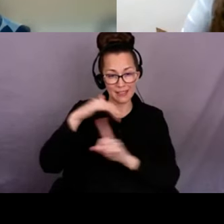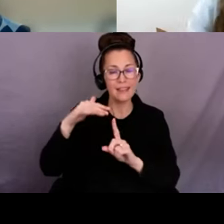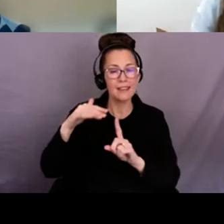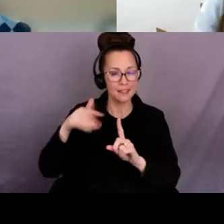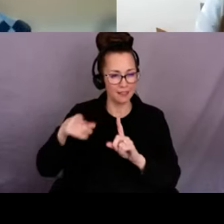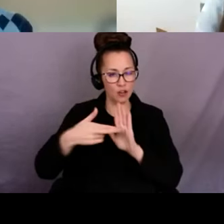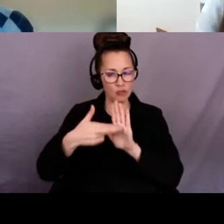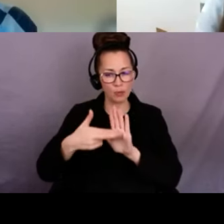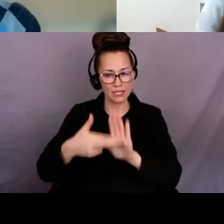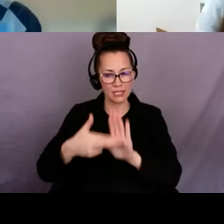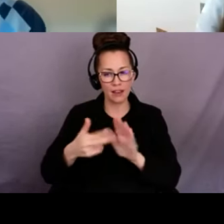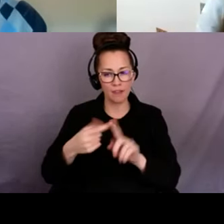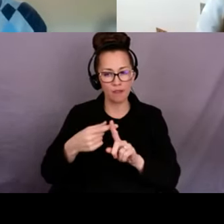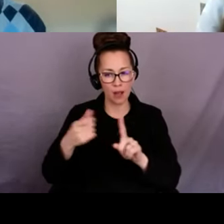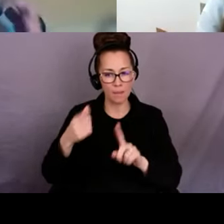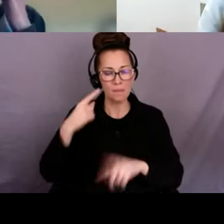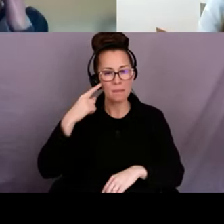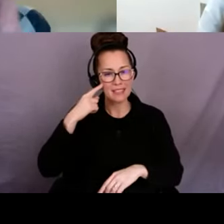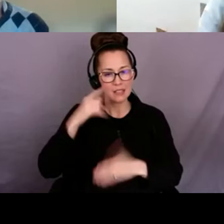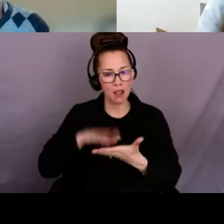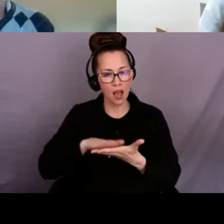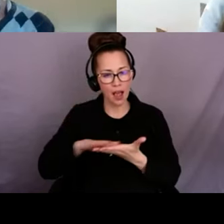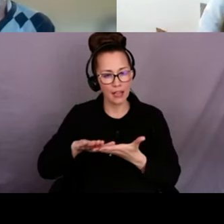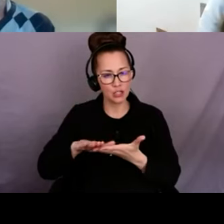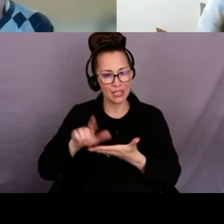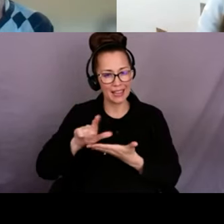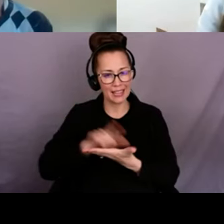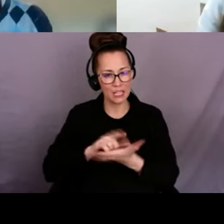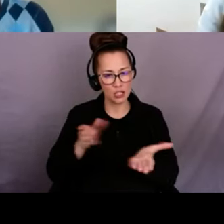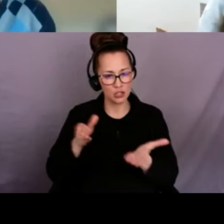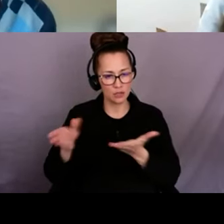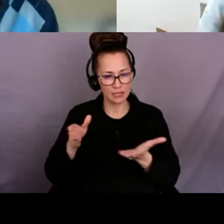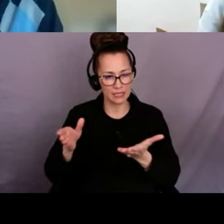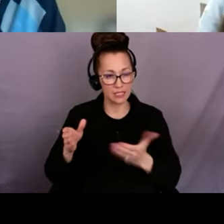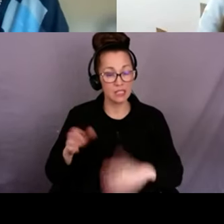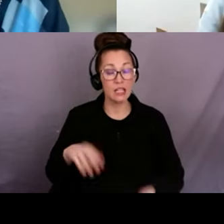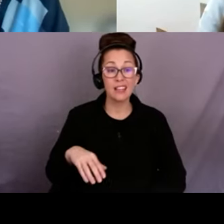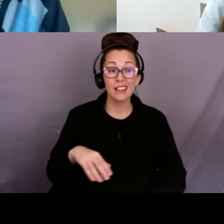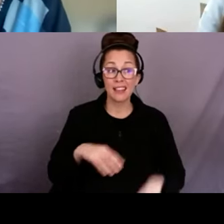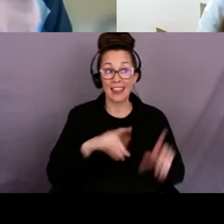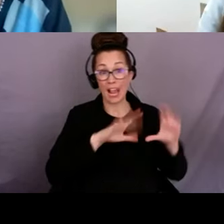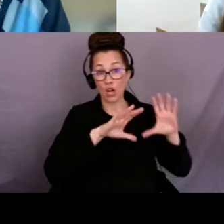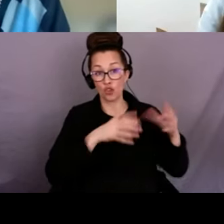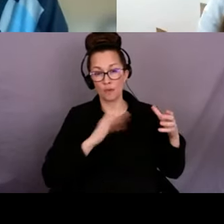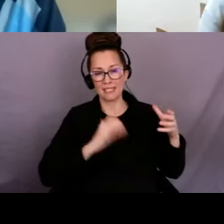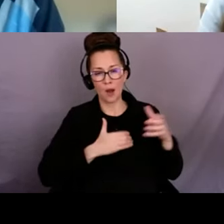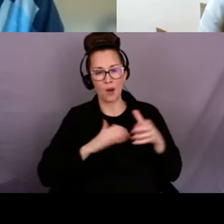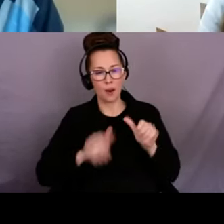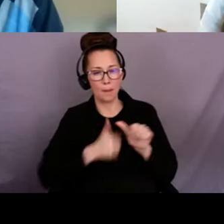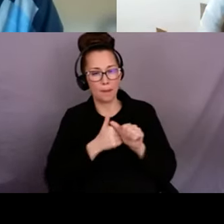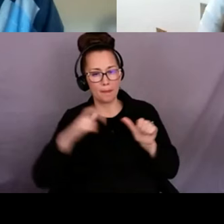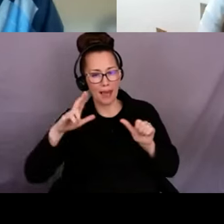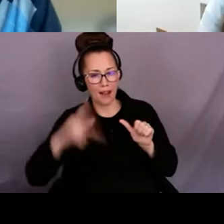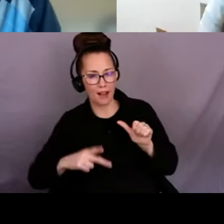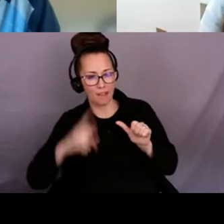represented by the Mental Hygiene Legal Service. They are our sort of backup on a